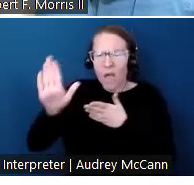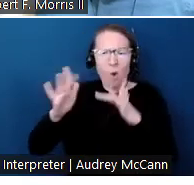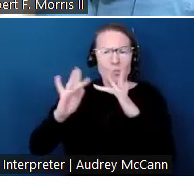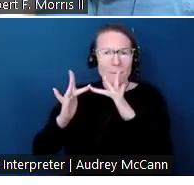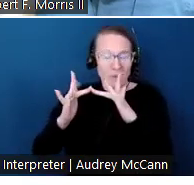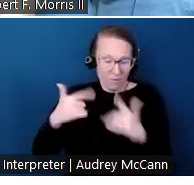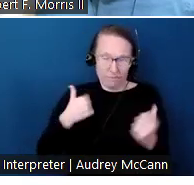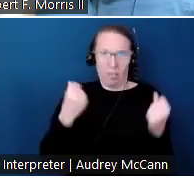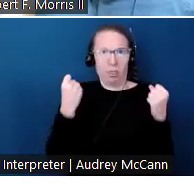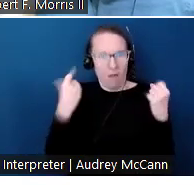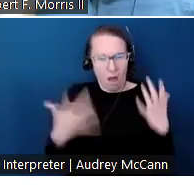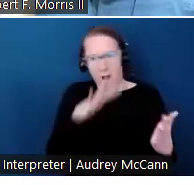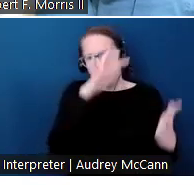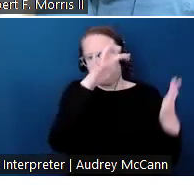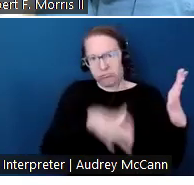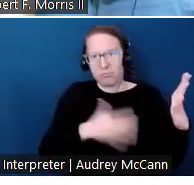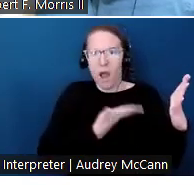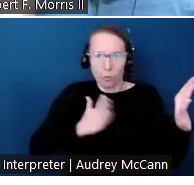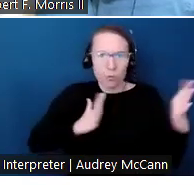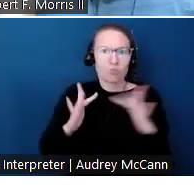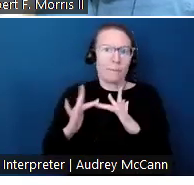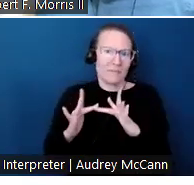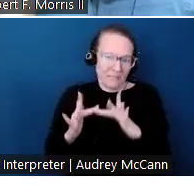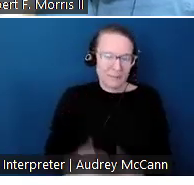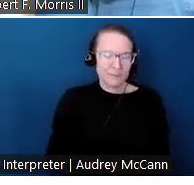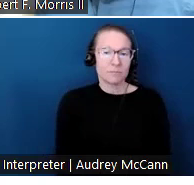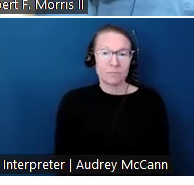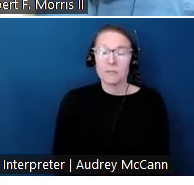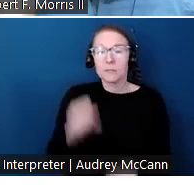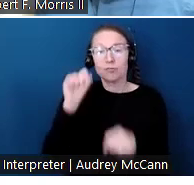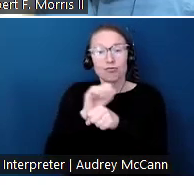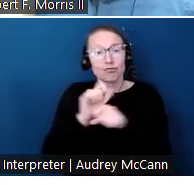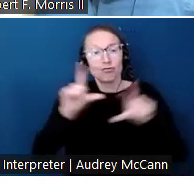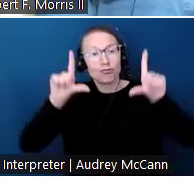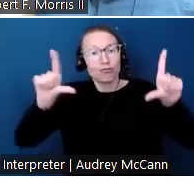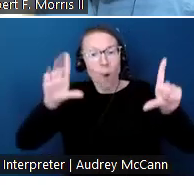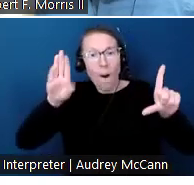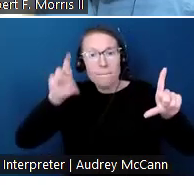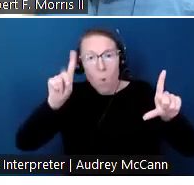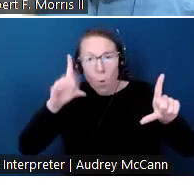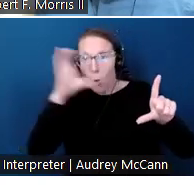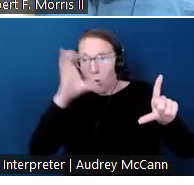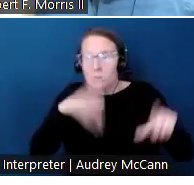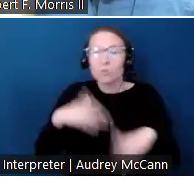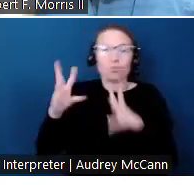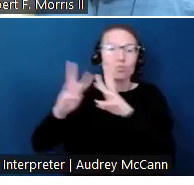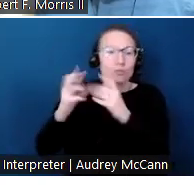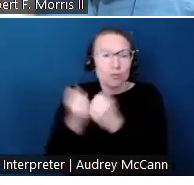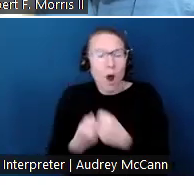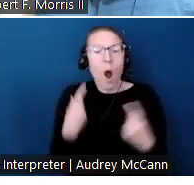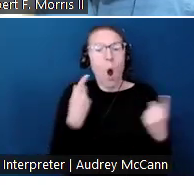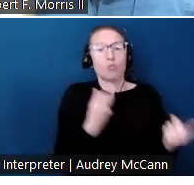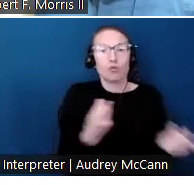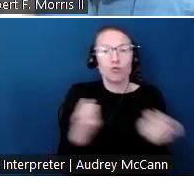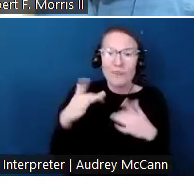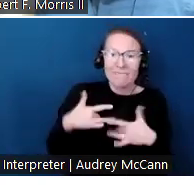on our website, at least. I mentioned that the job board and our workshop and recruiting events that are